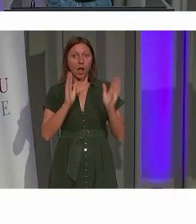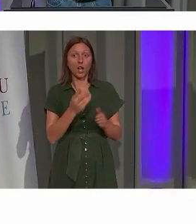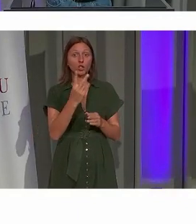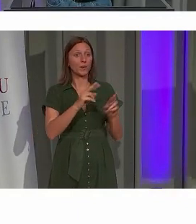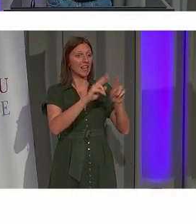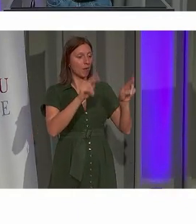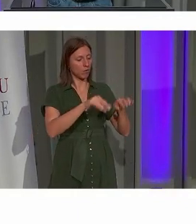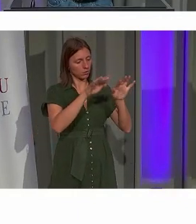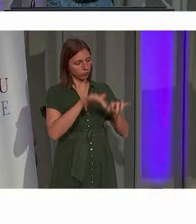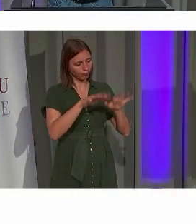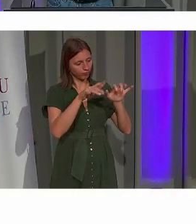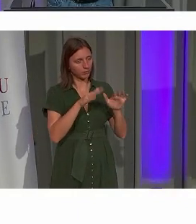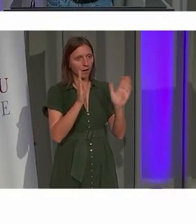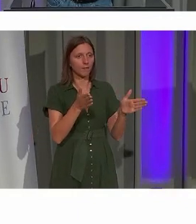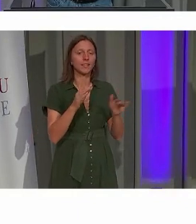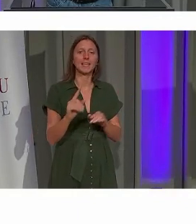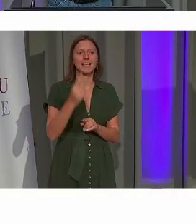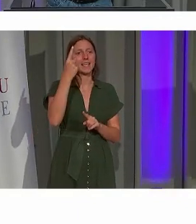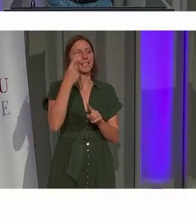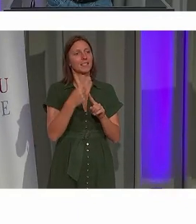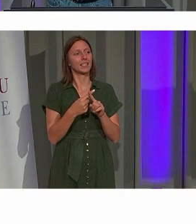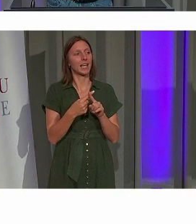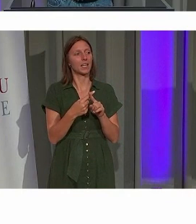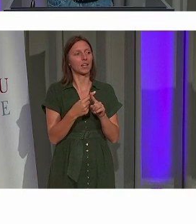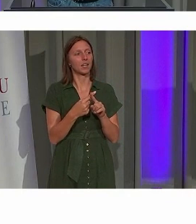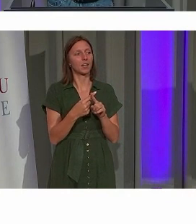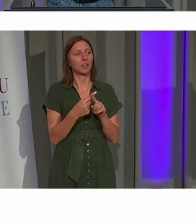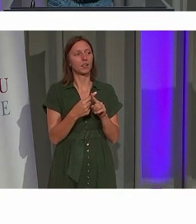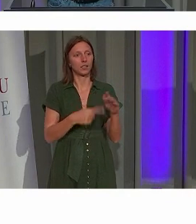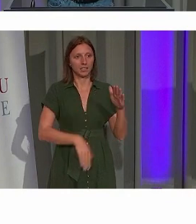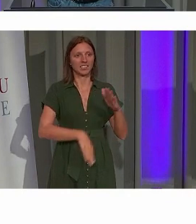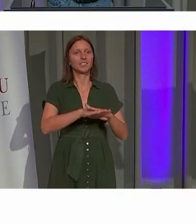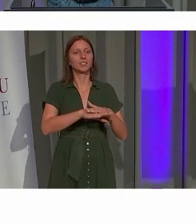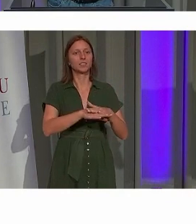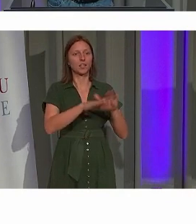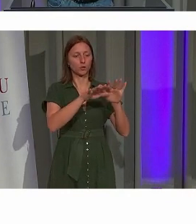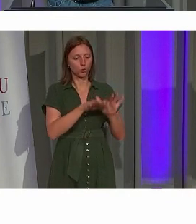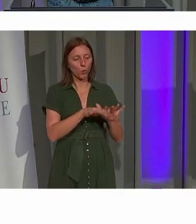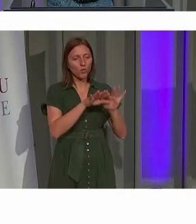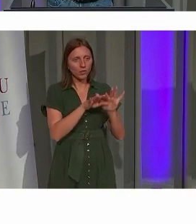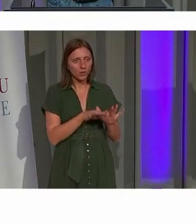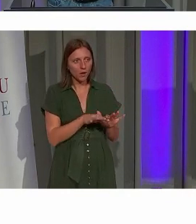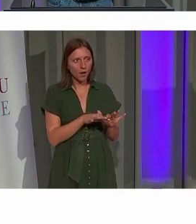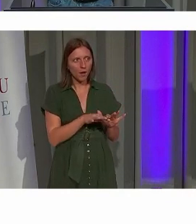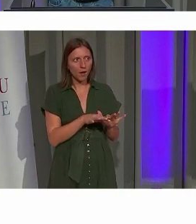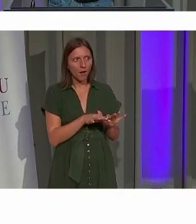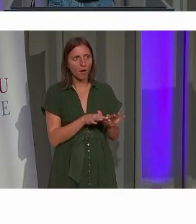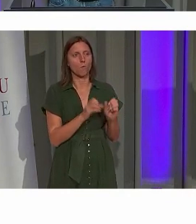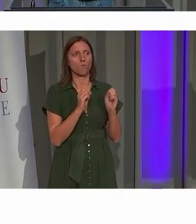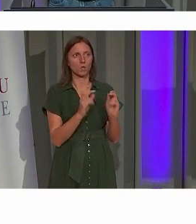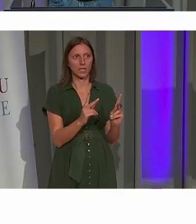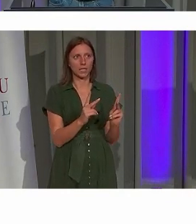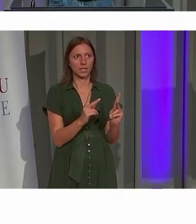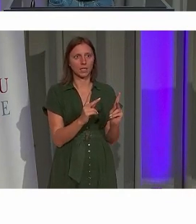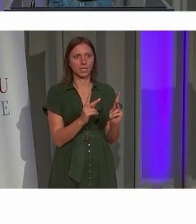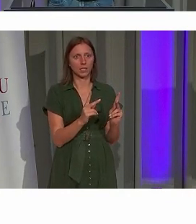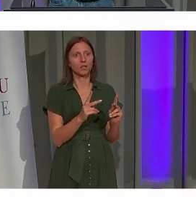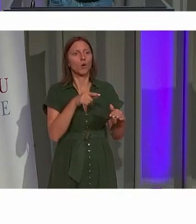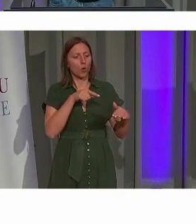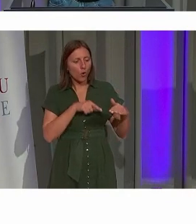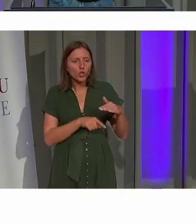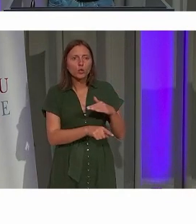a project. We have written 2 reports. The first one was with the start